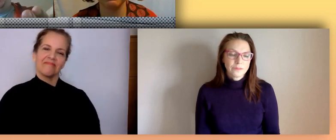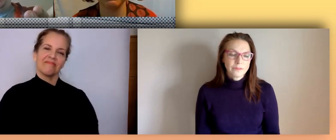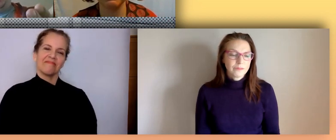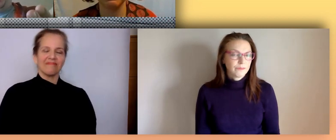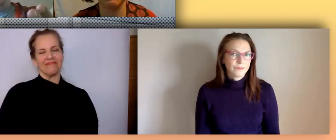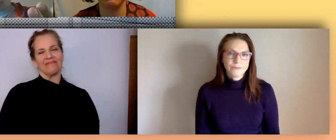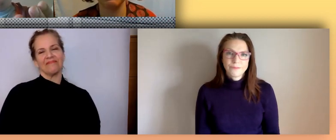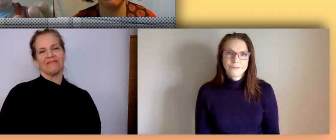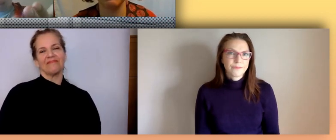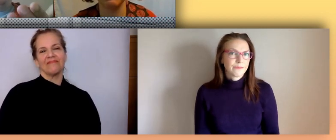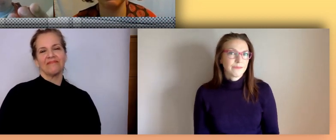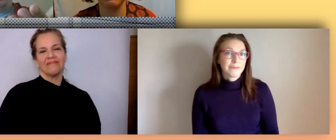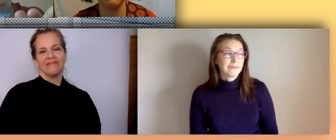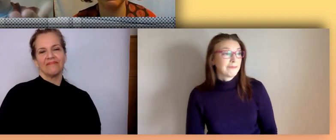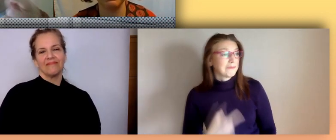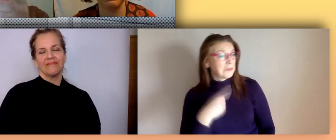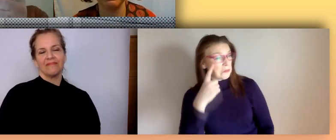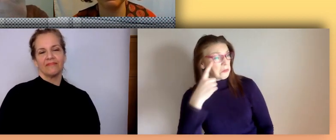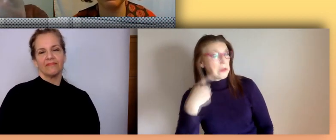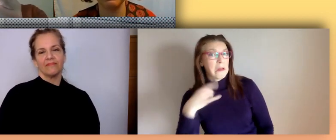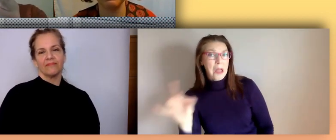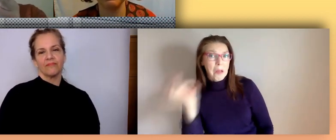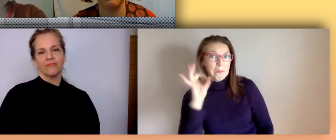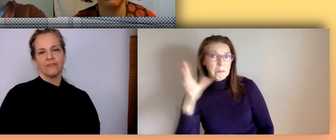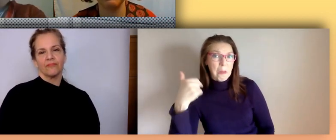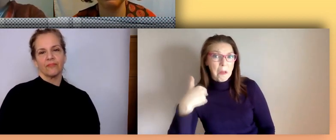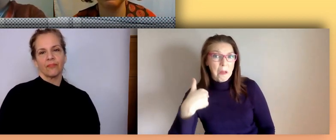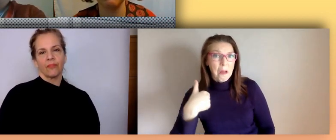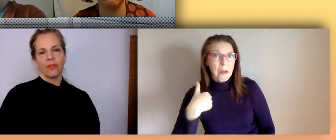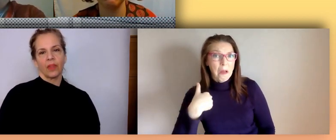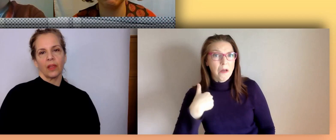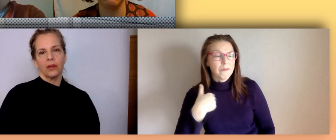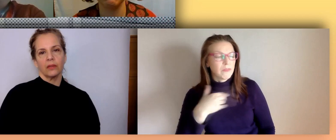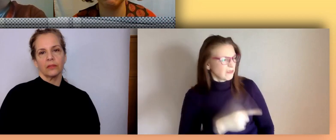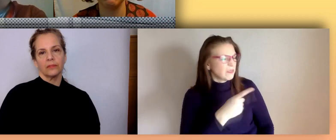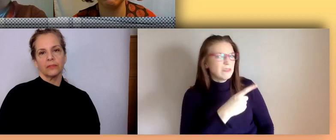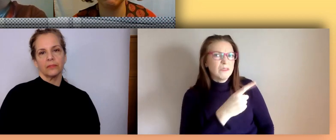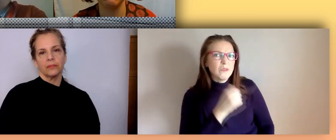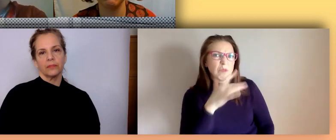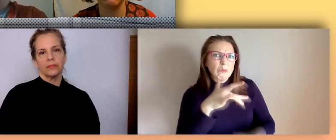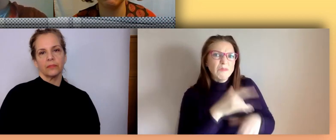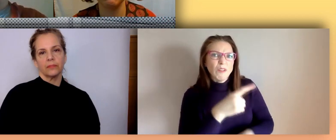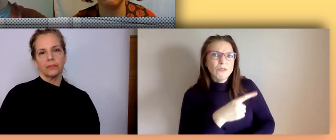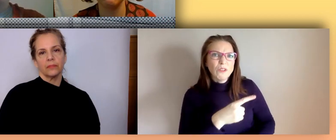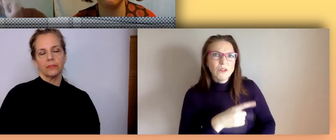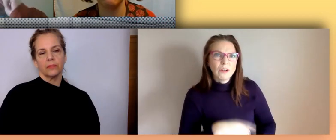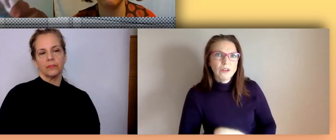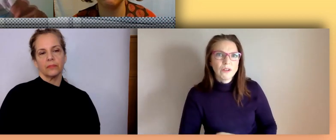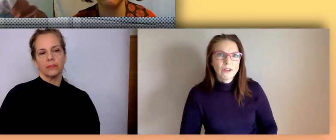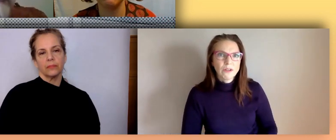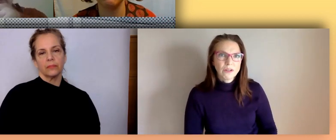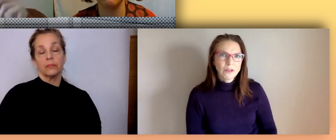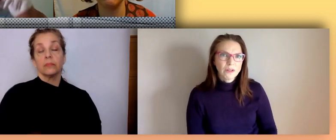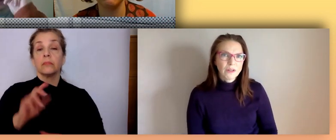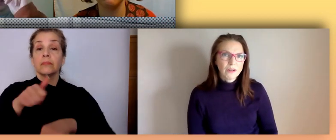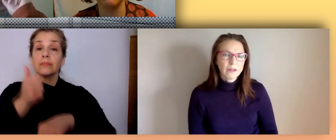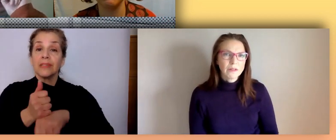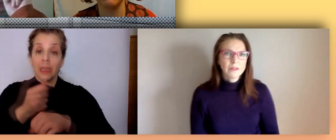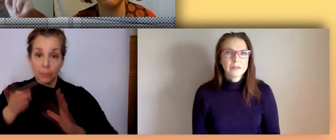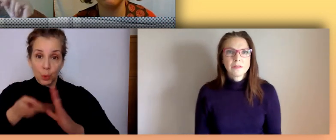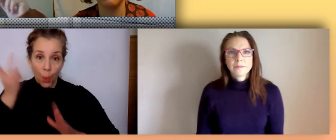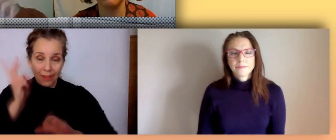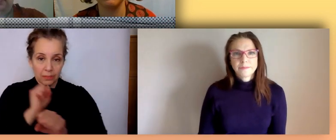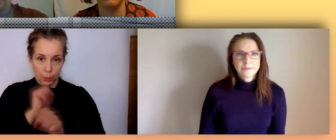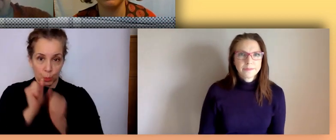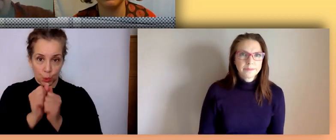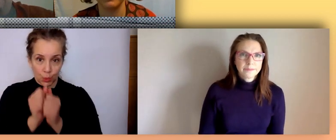Man, I thought I was mean. Don't mess with her, man. You two need to set up 2 times to work together